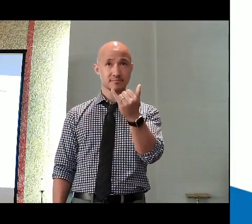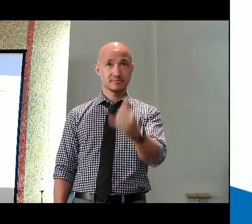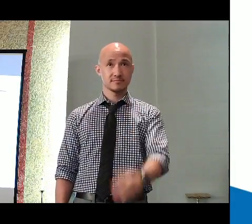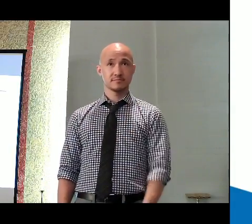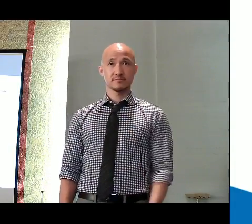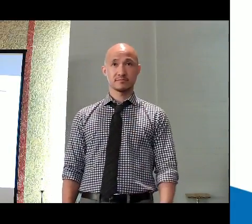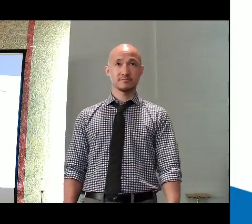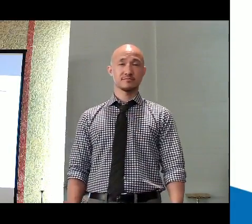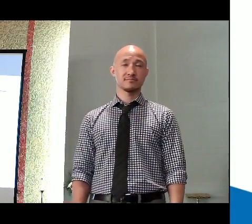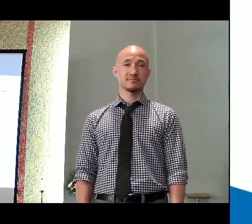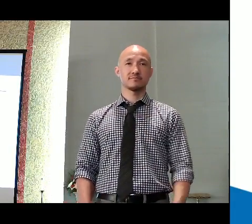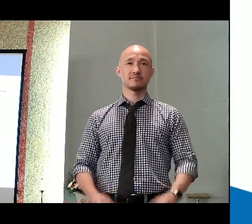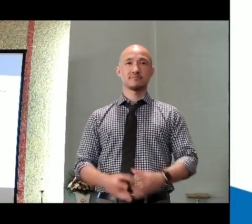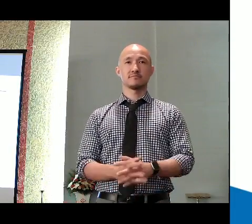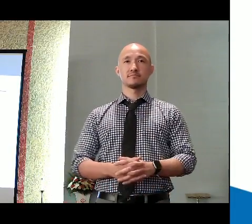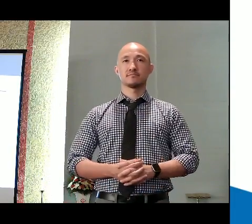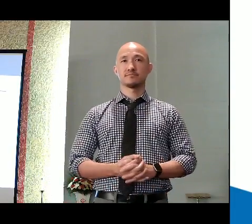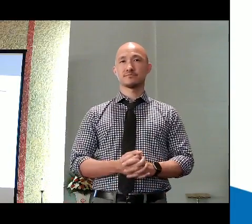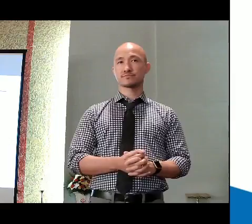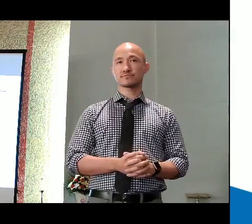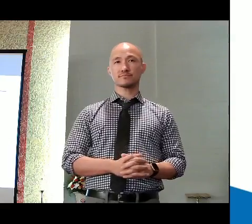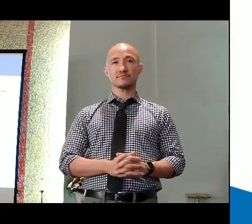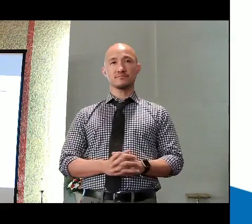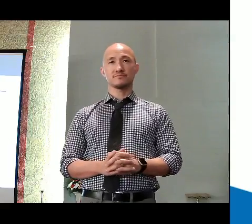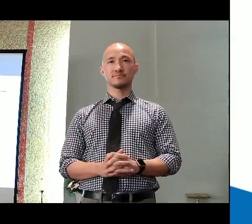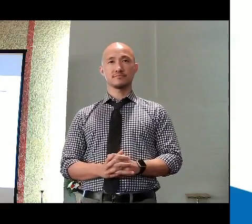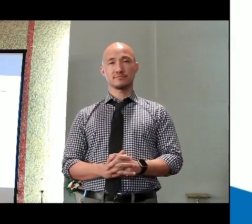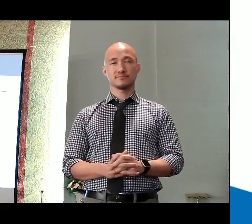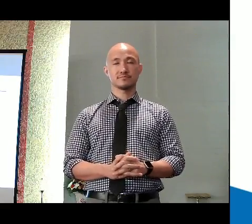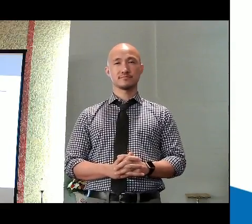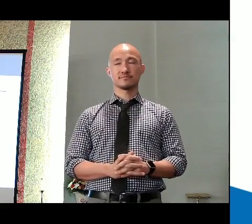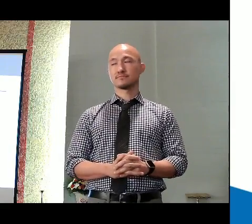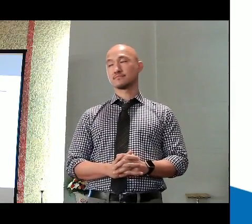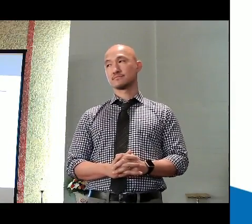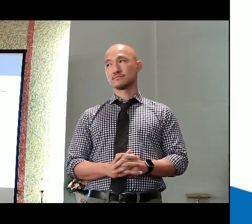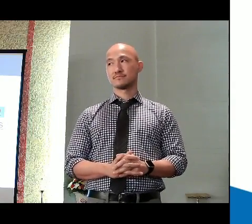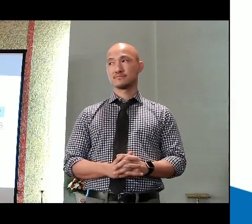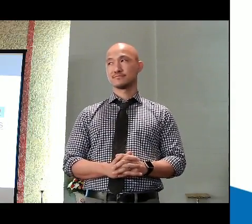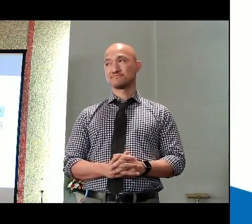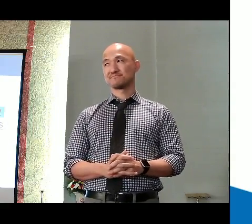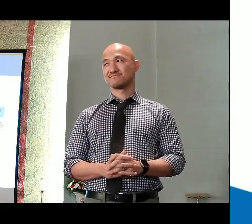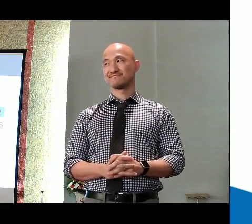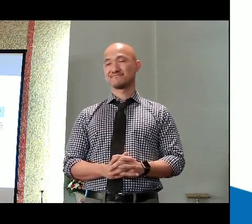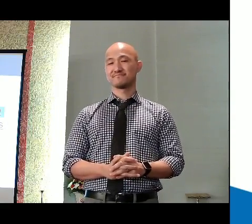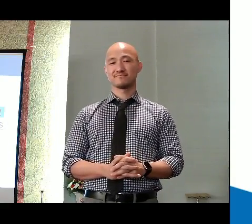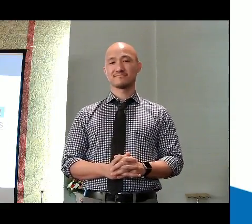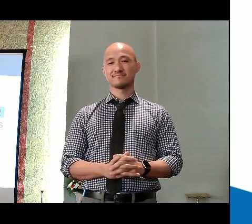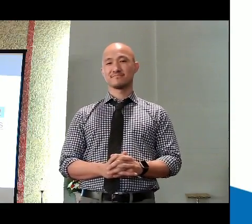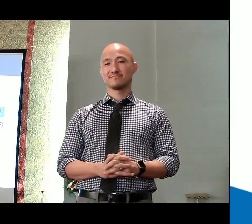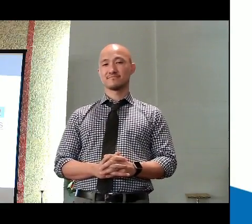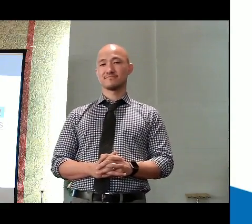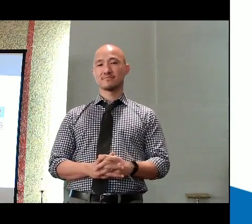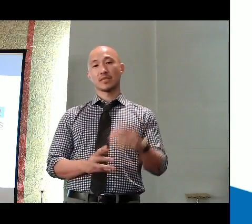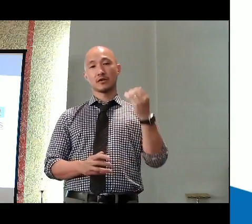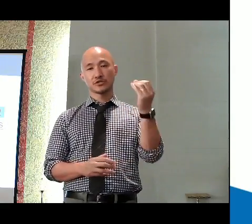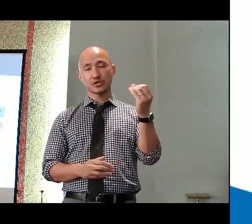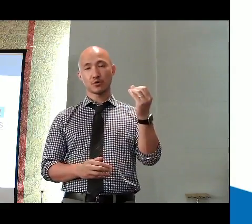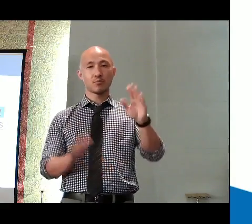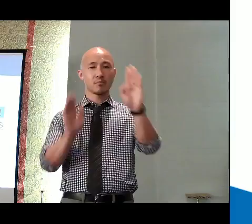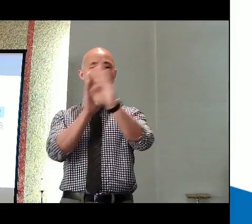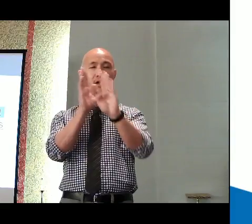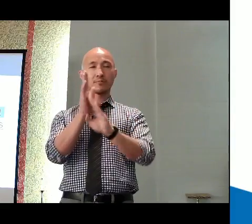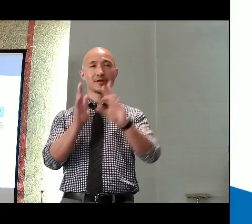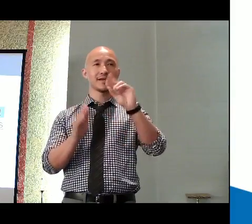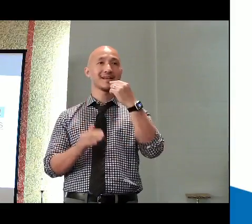attack your vulnerability in the eyes of God. That's really what it is. So it doesn't mean inferiority, as we saw here,